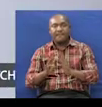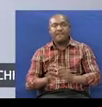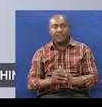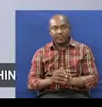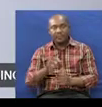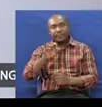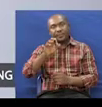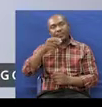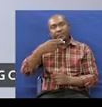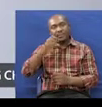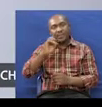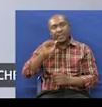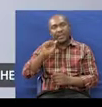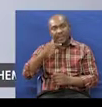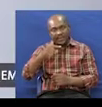Heat